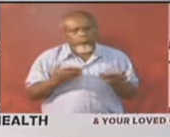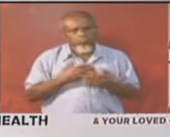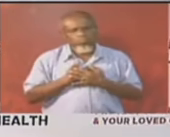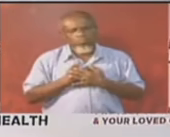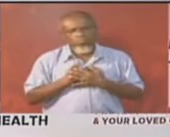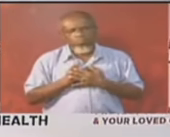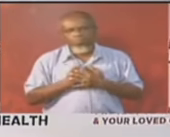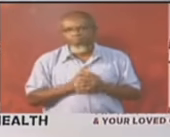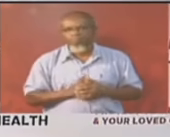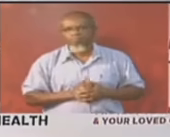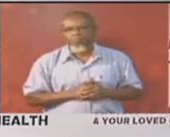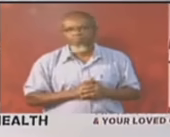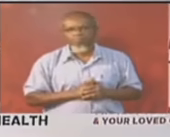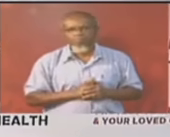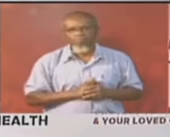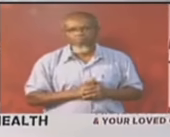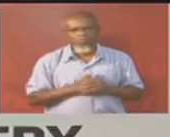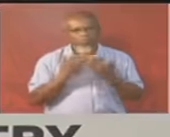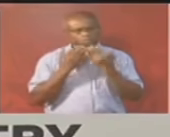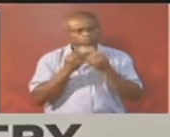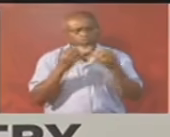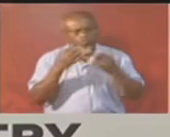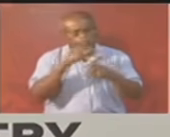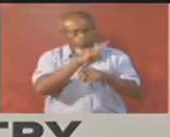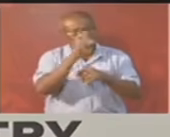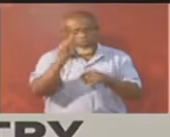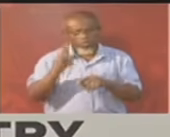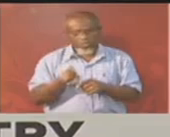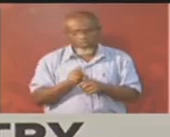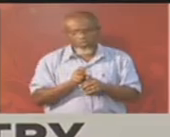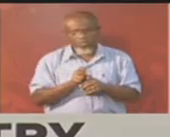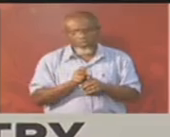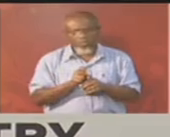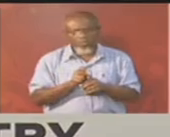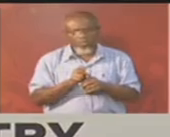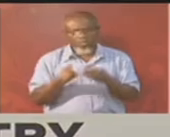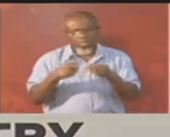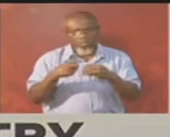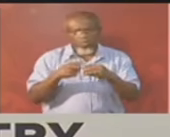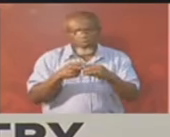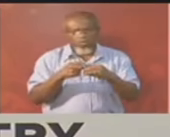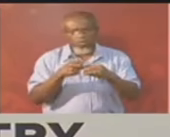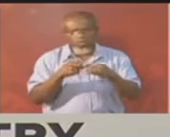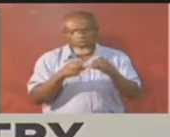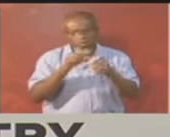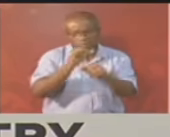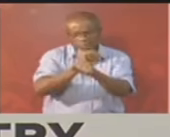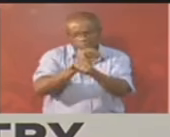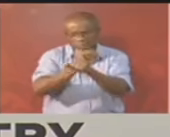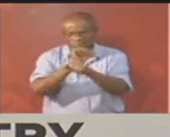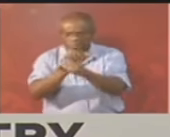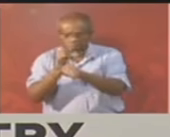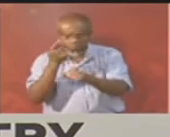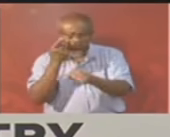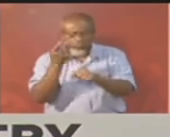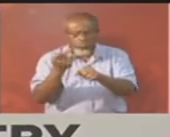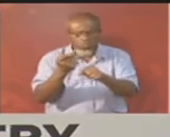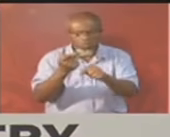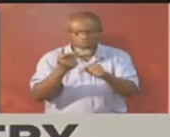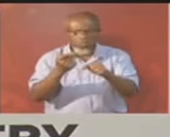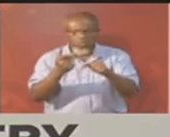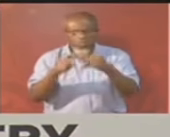Thank you very much, Prior, for your question regarding some operational concerns regarding the vaccination.